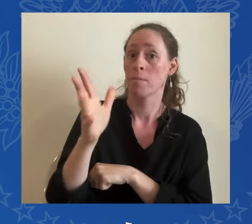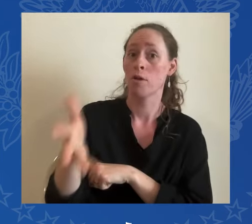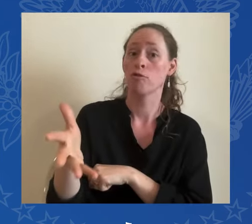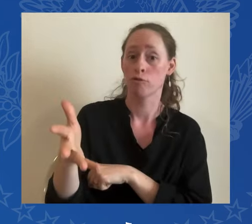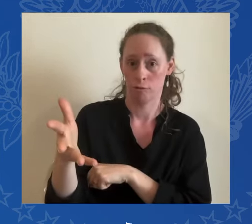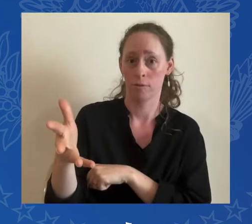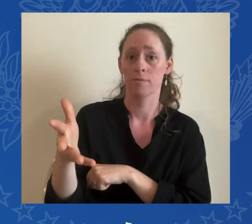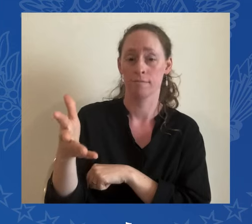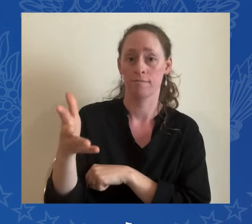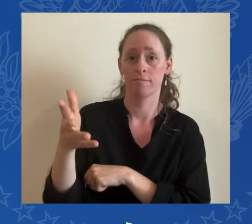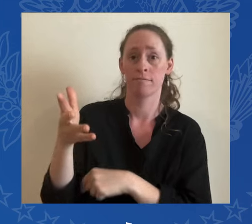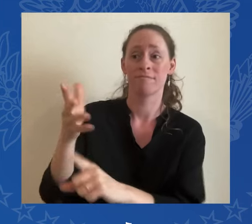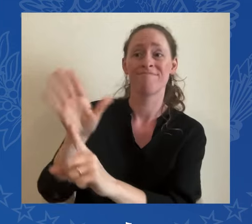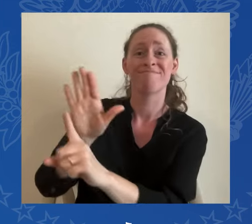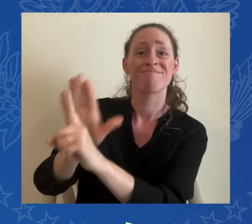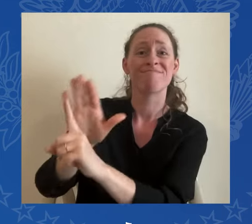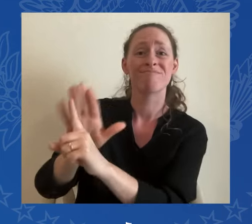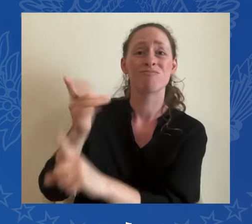what it read.